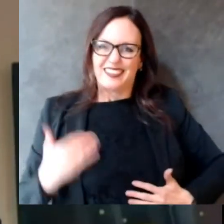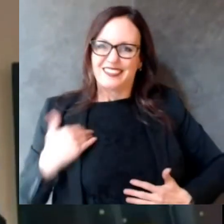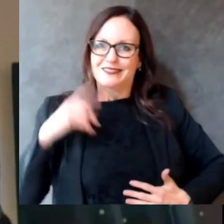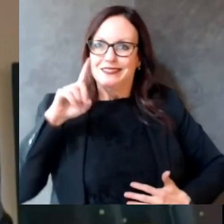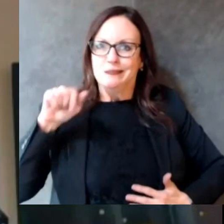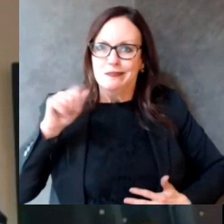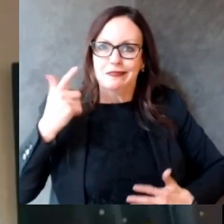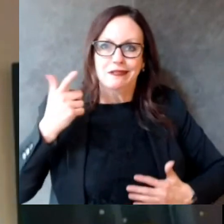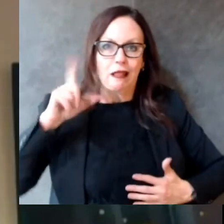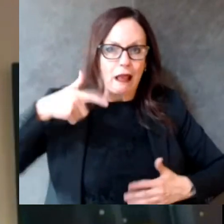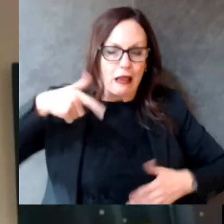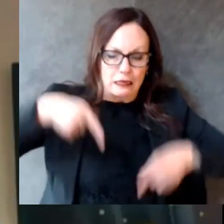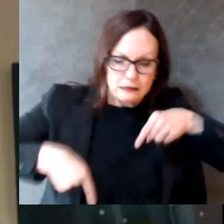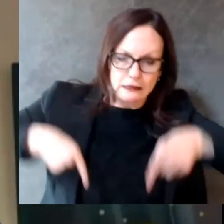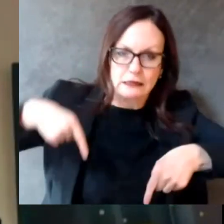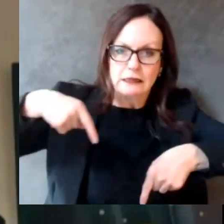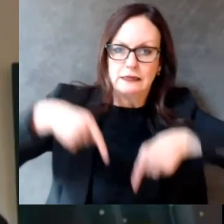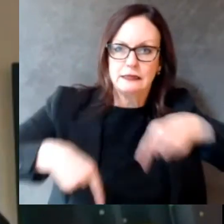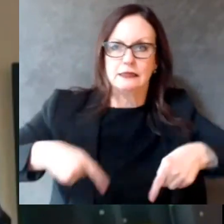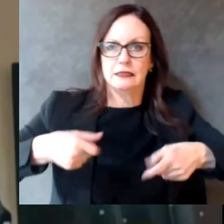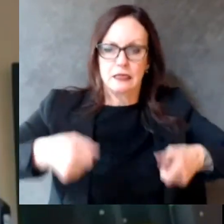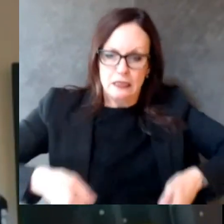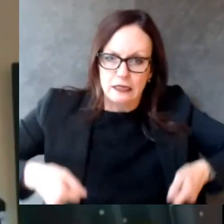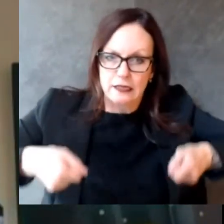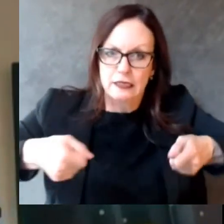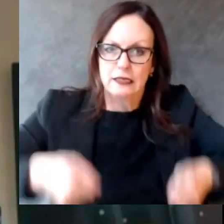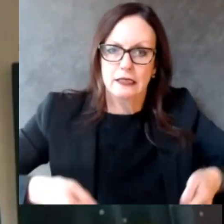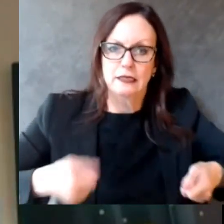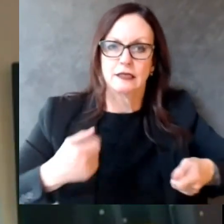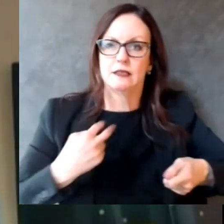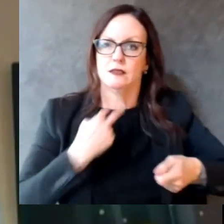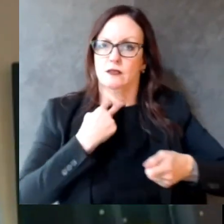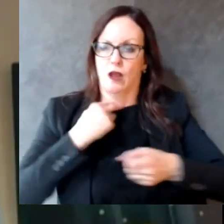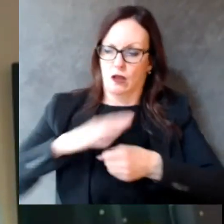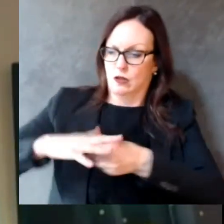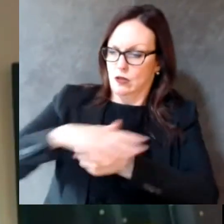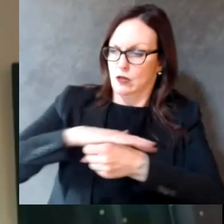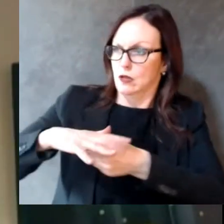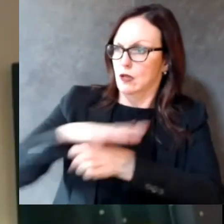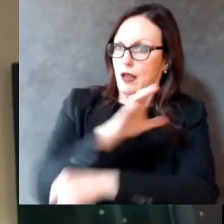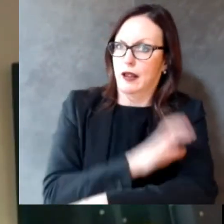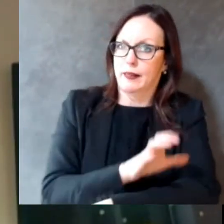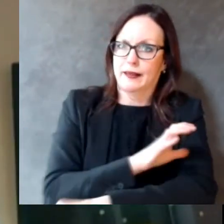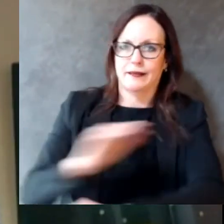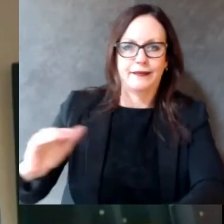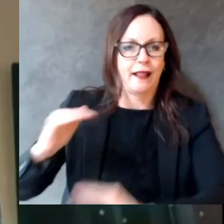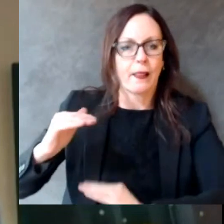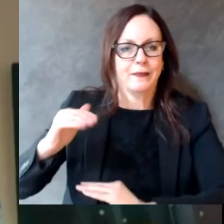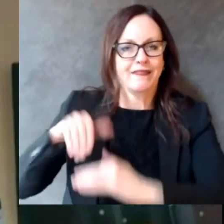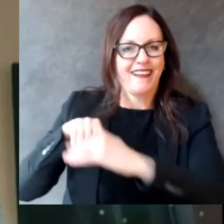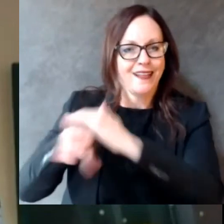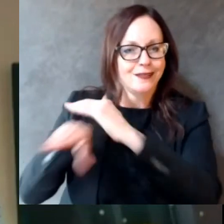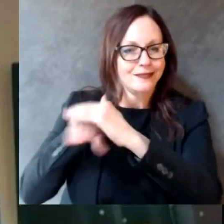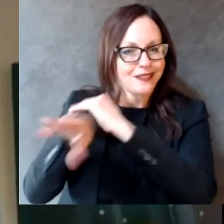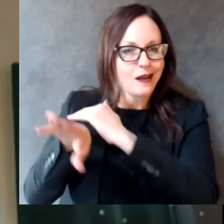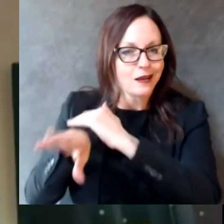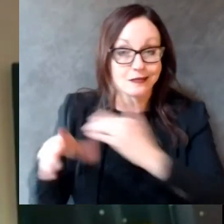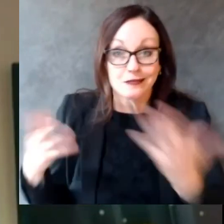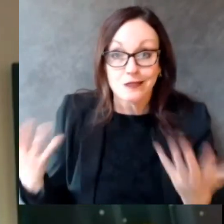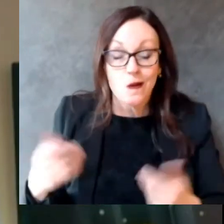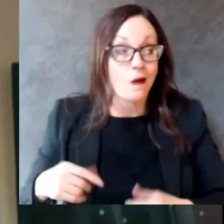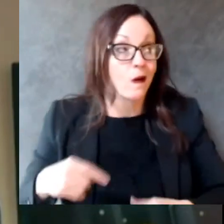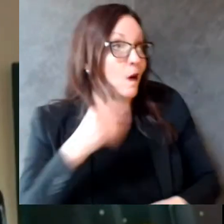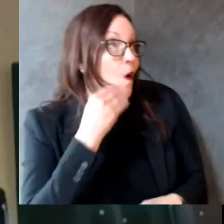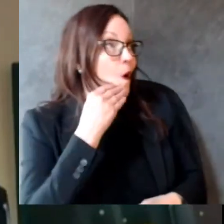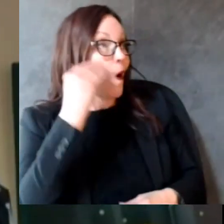not have been very easy in January or February for them to just jump out in the cold and get a vaccine at a clinic